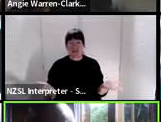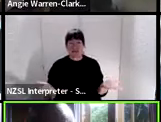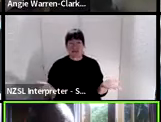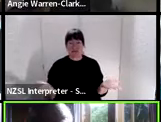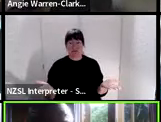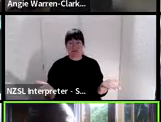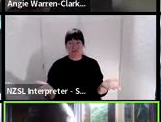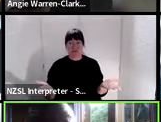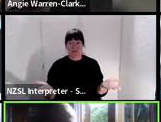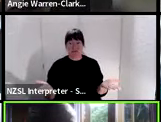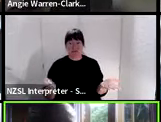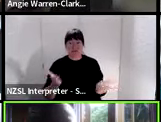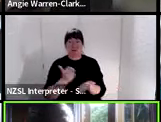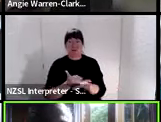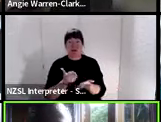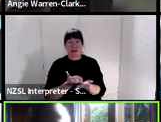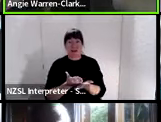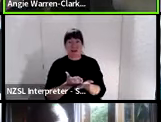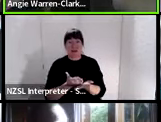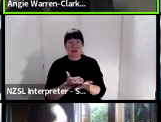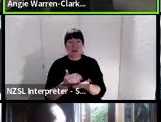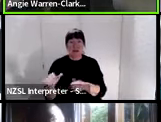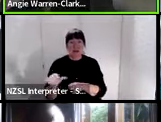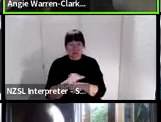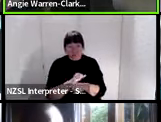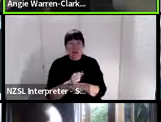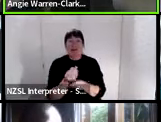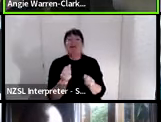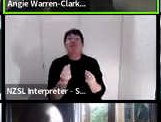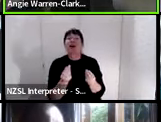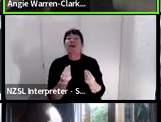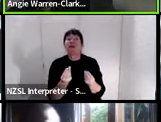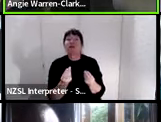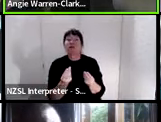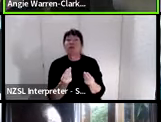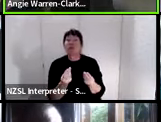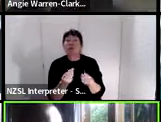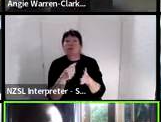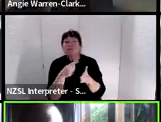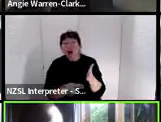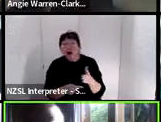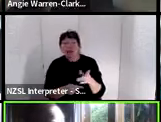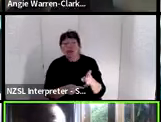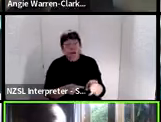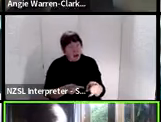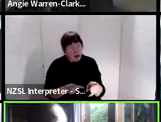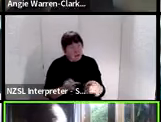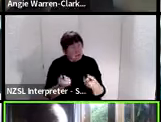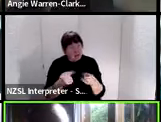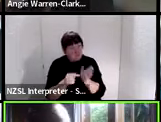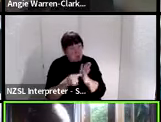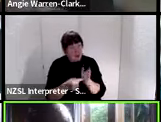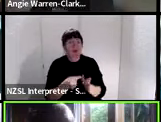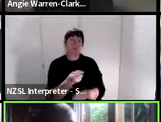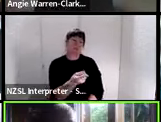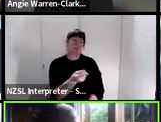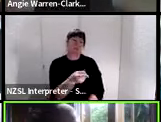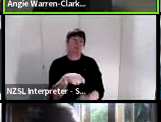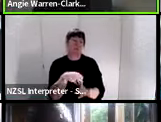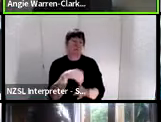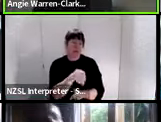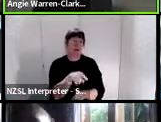actually. You know, there should be financial consequences for not doing this. Hey, Rich, we're